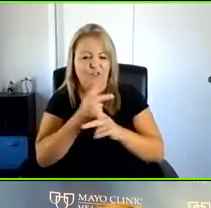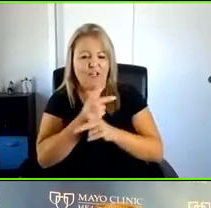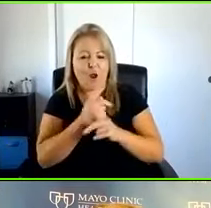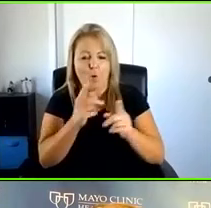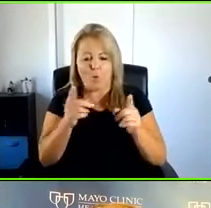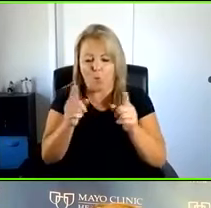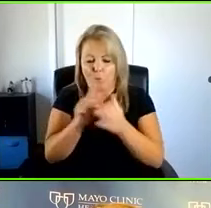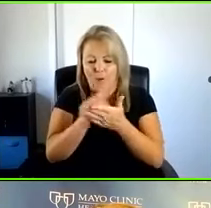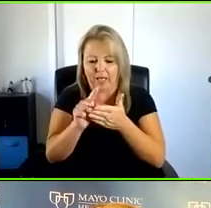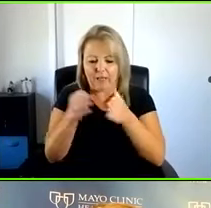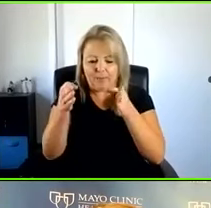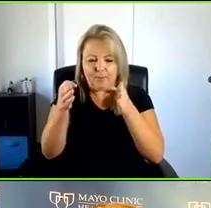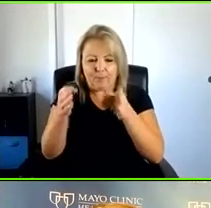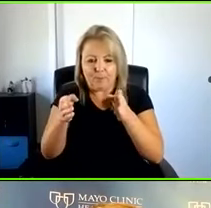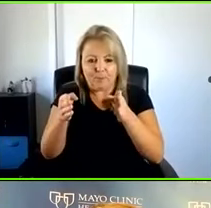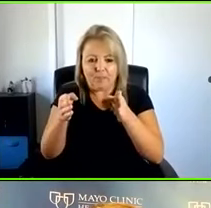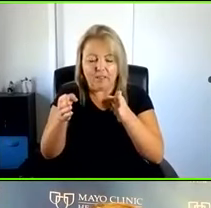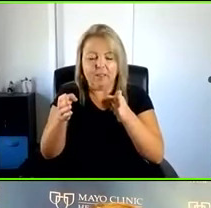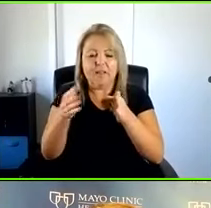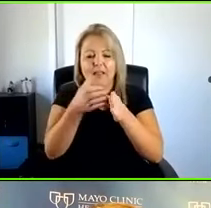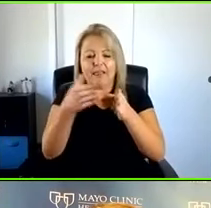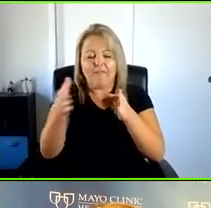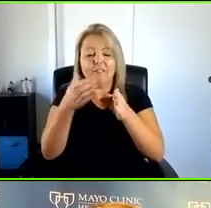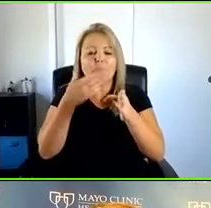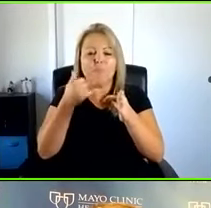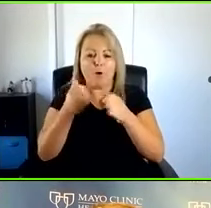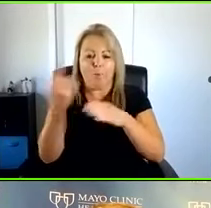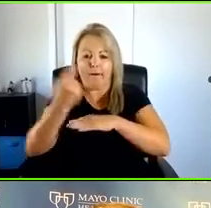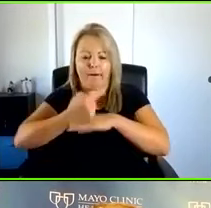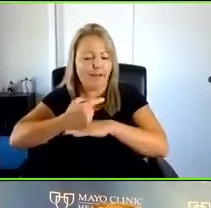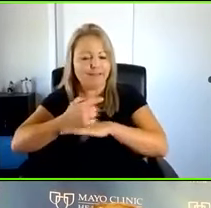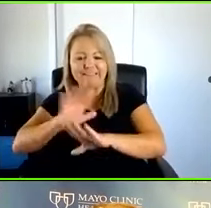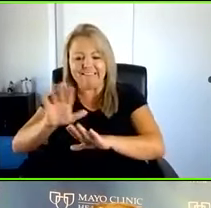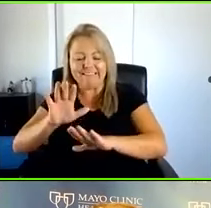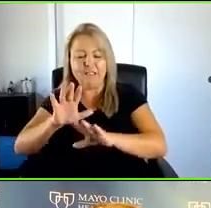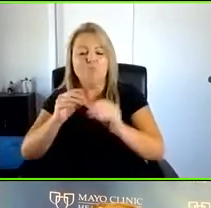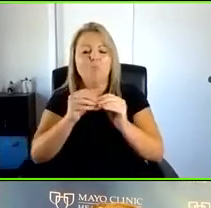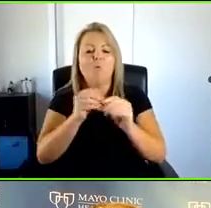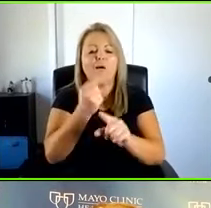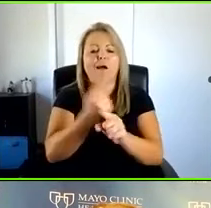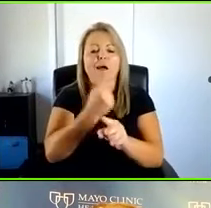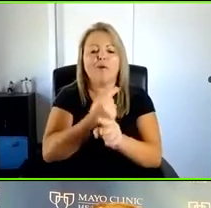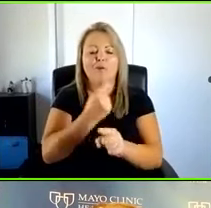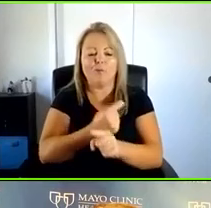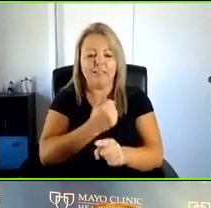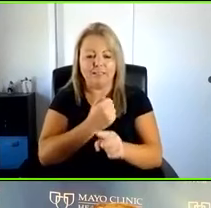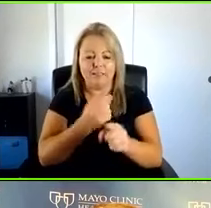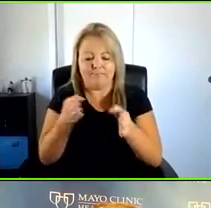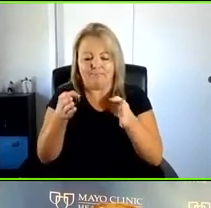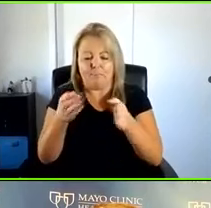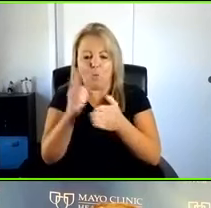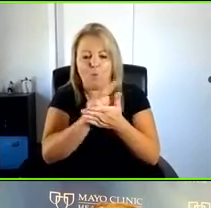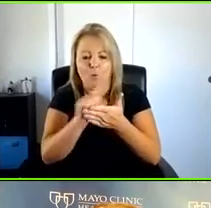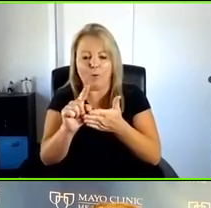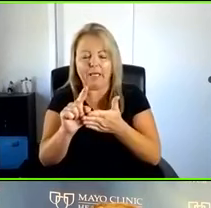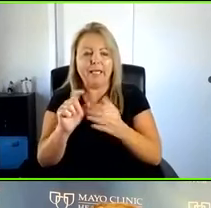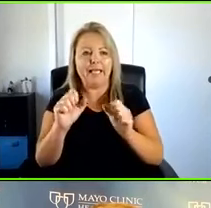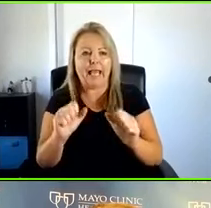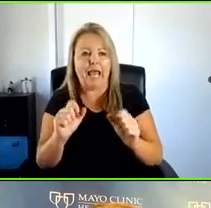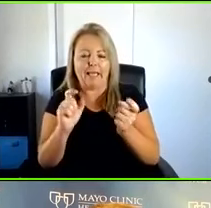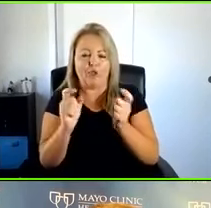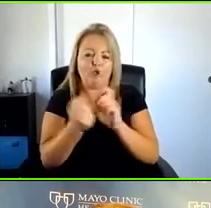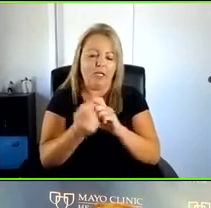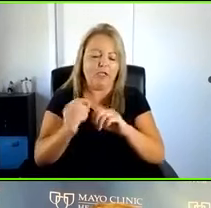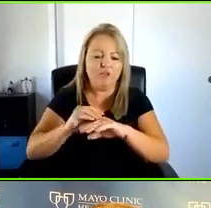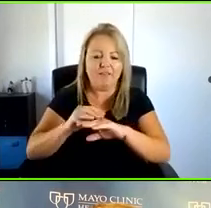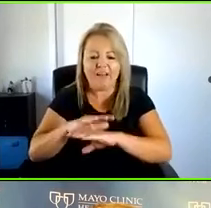and a better description of what that should tell us, especially as it should change, like, and advise